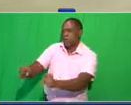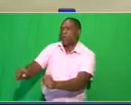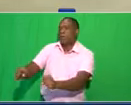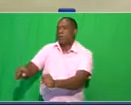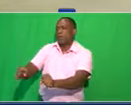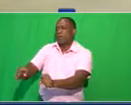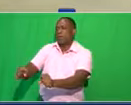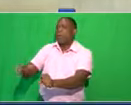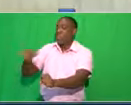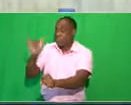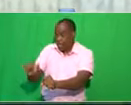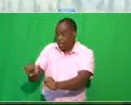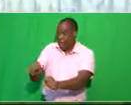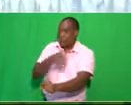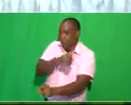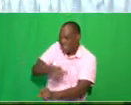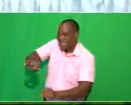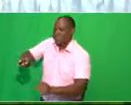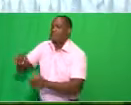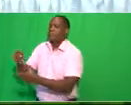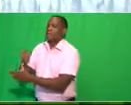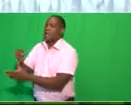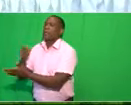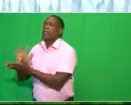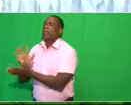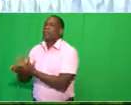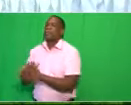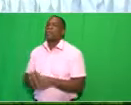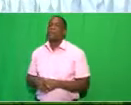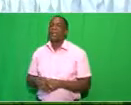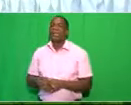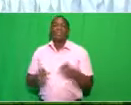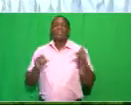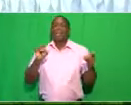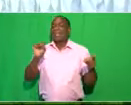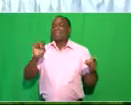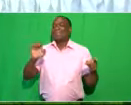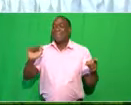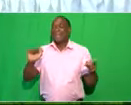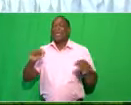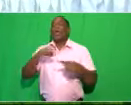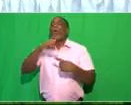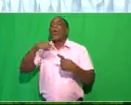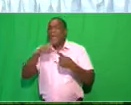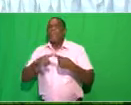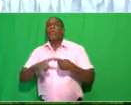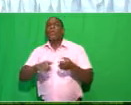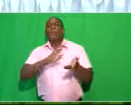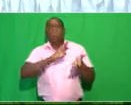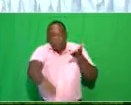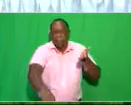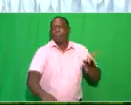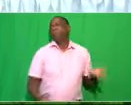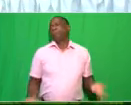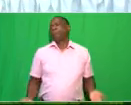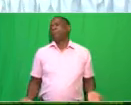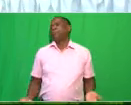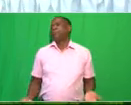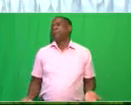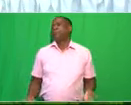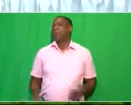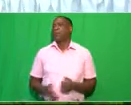schools? A very long question, but basically the person is asking, when are we going to do away with SEA? Yeah, well, you see, they ask some question, but they also